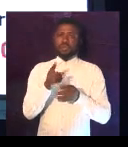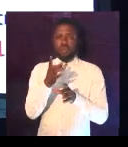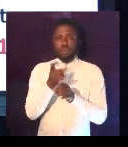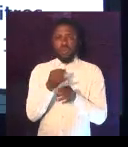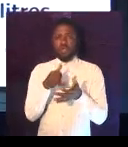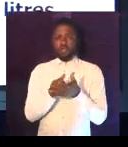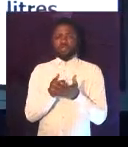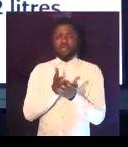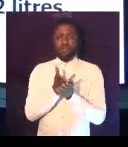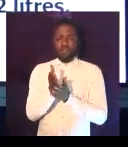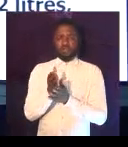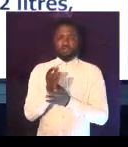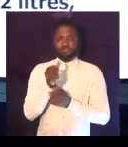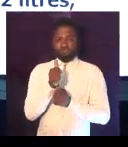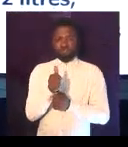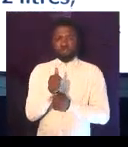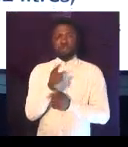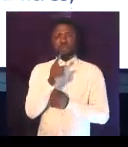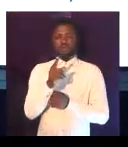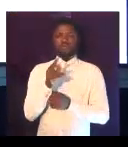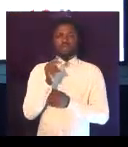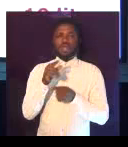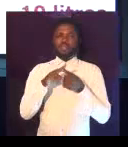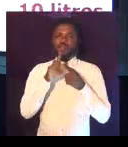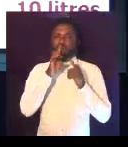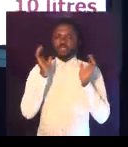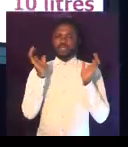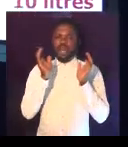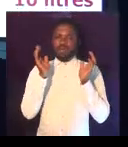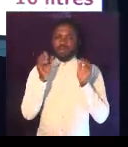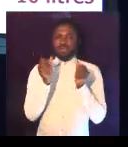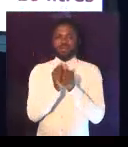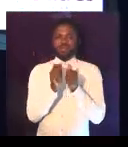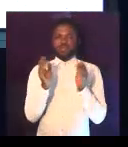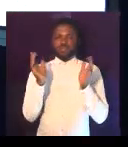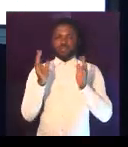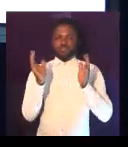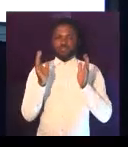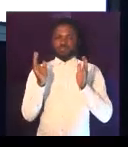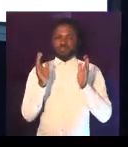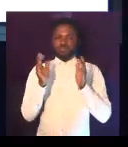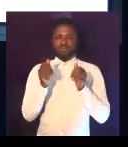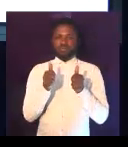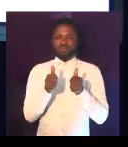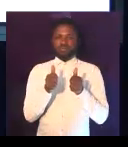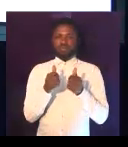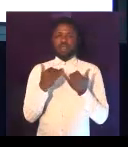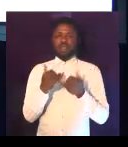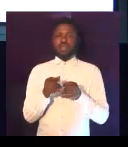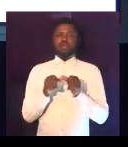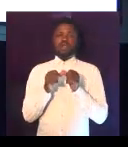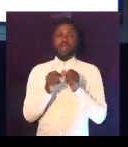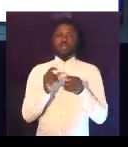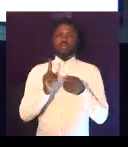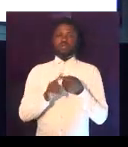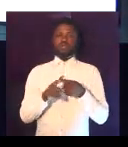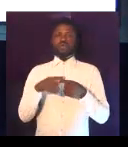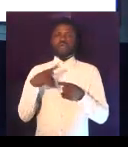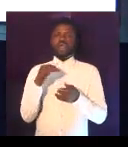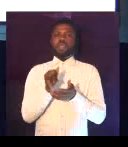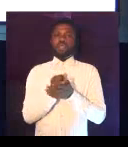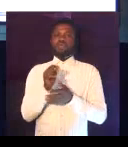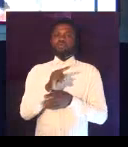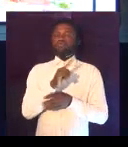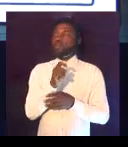got all this right. Easy peasy, right? Then you deserve to be celebrated with a cheer. Now, moving